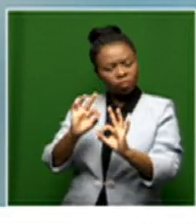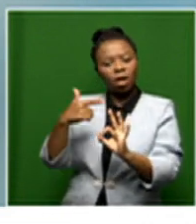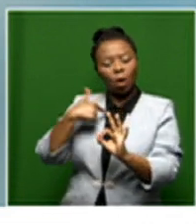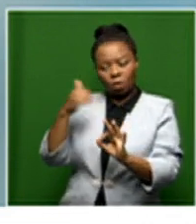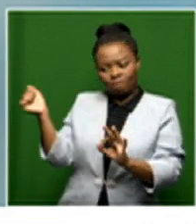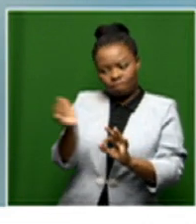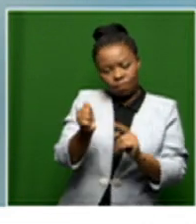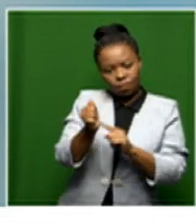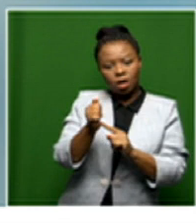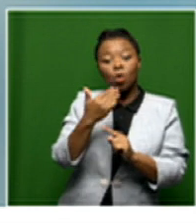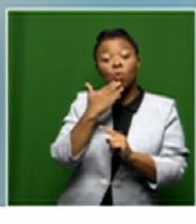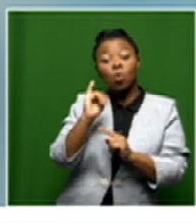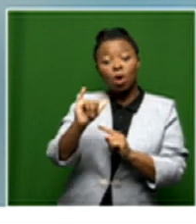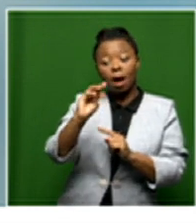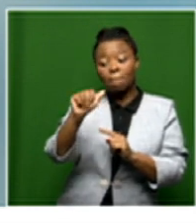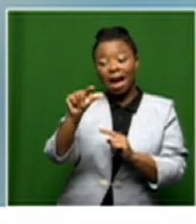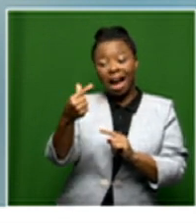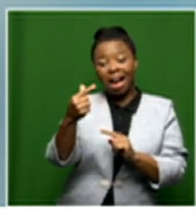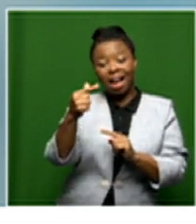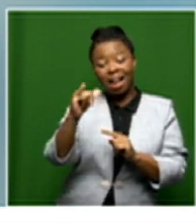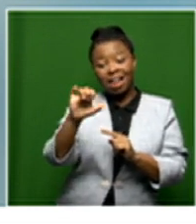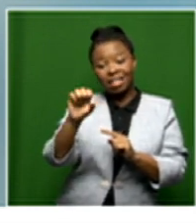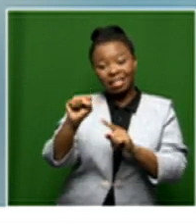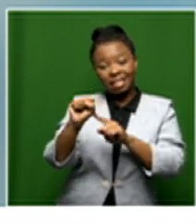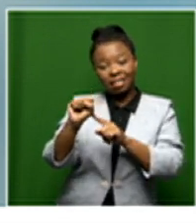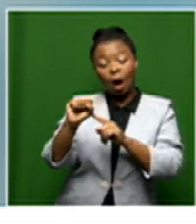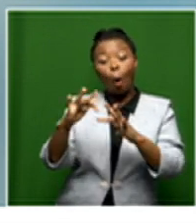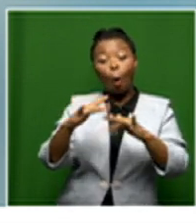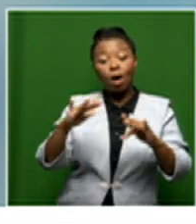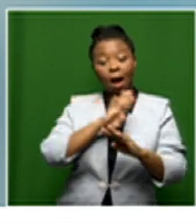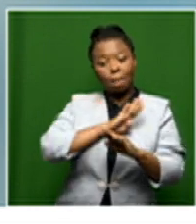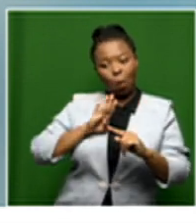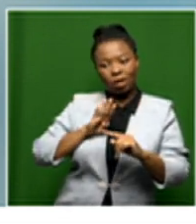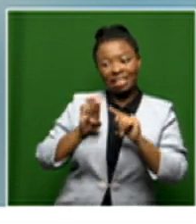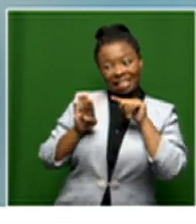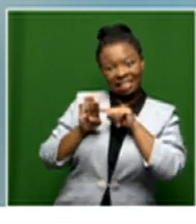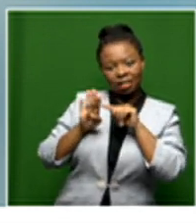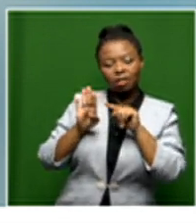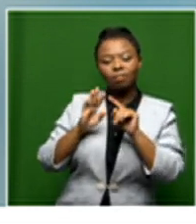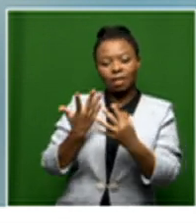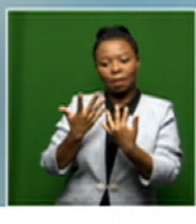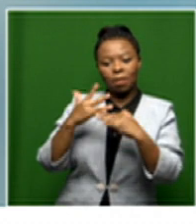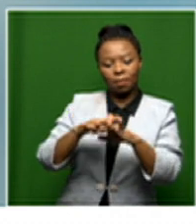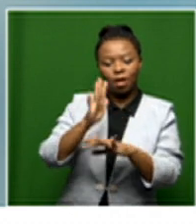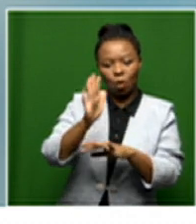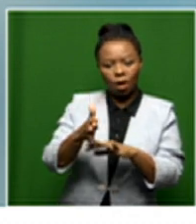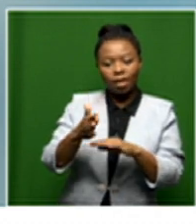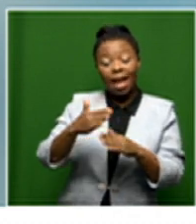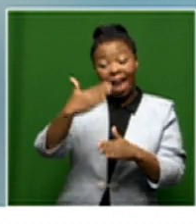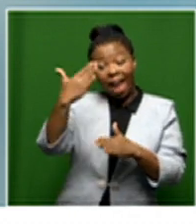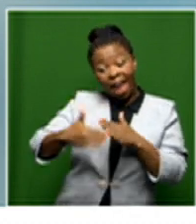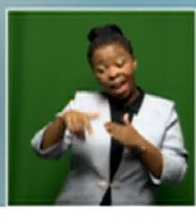appoint Magalis Water Board, and the Magalis Water Board will be the implementing agency. And by the end of